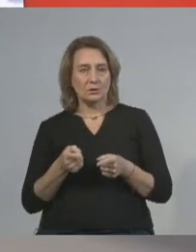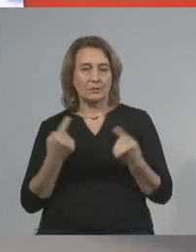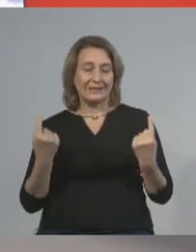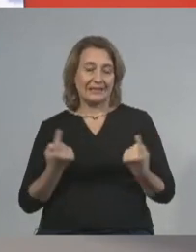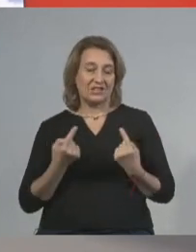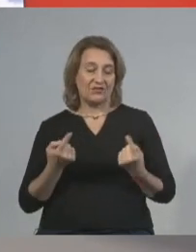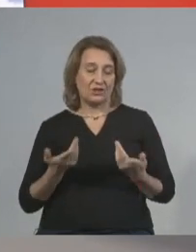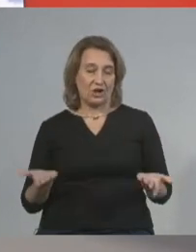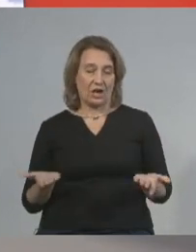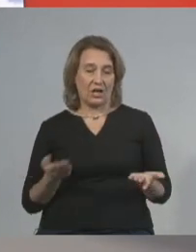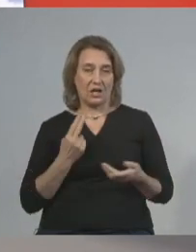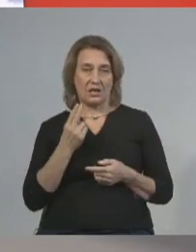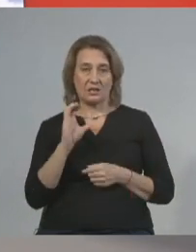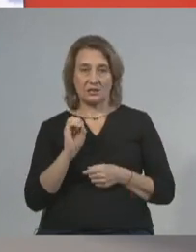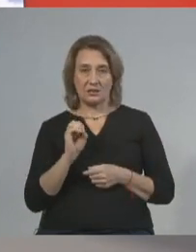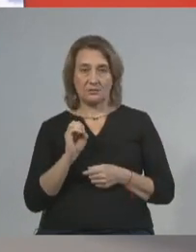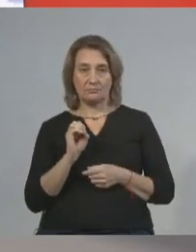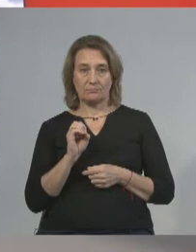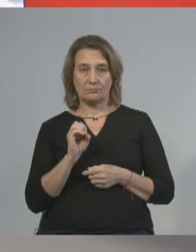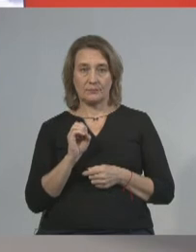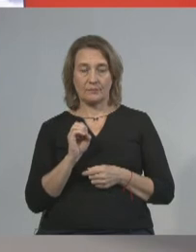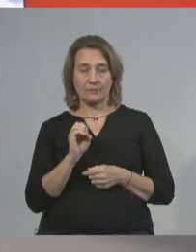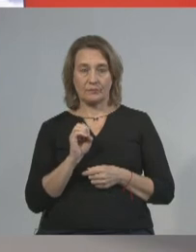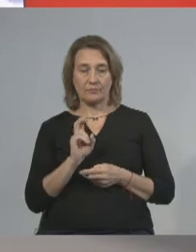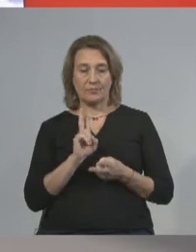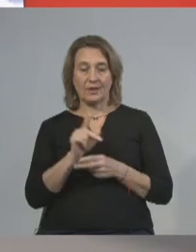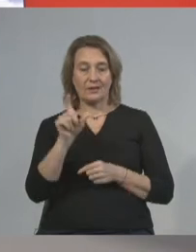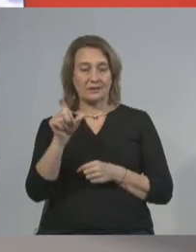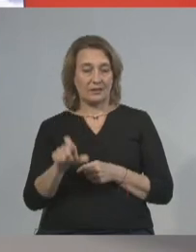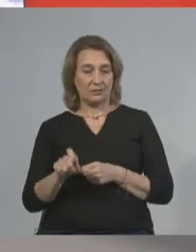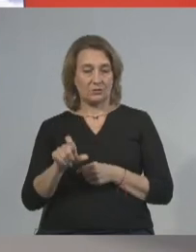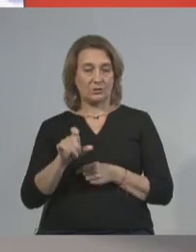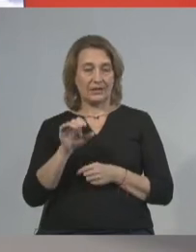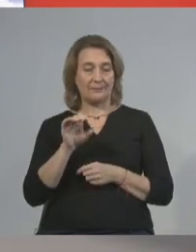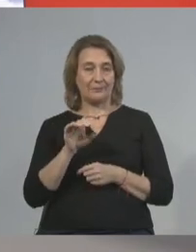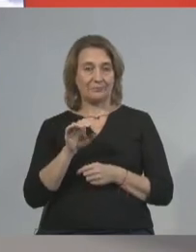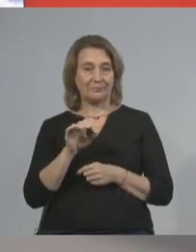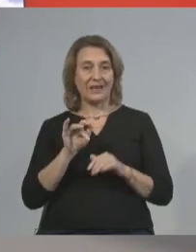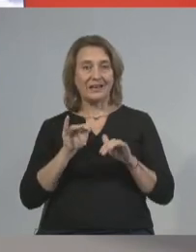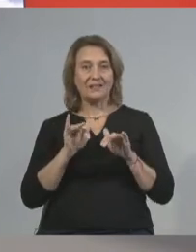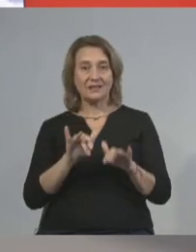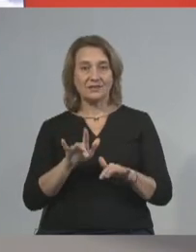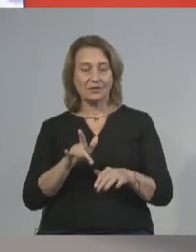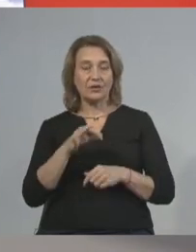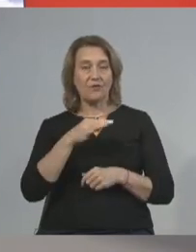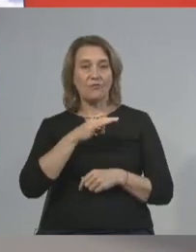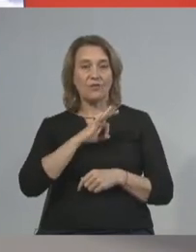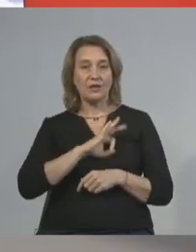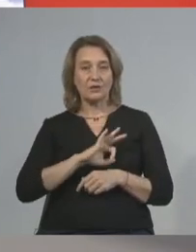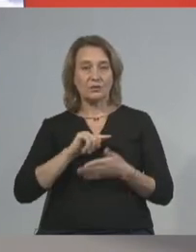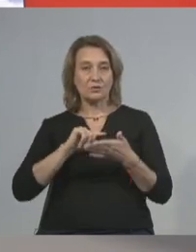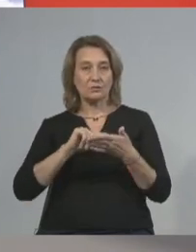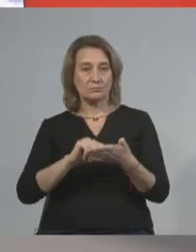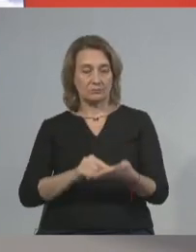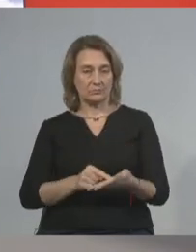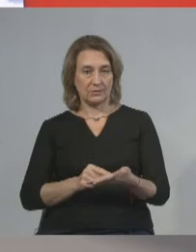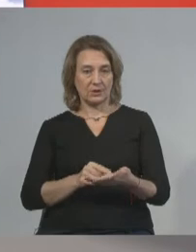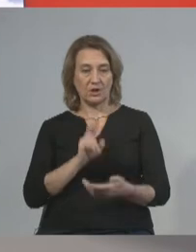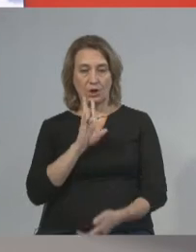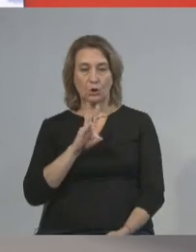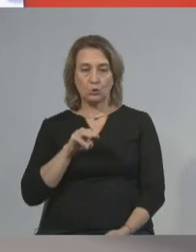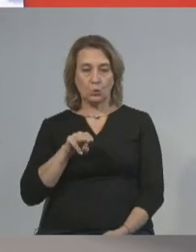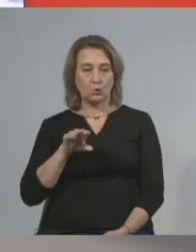they threatened them usually the stalkers use